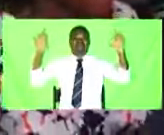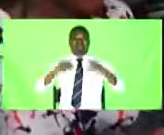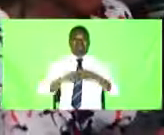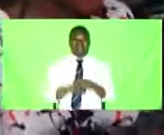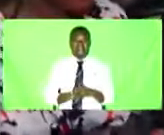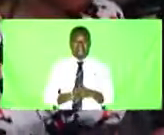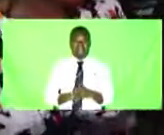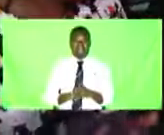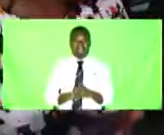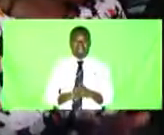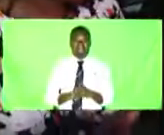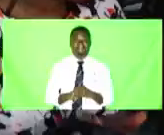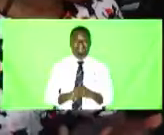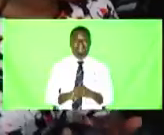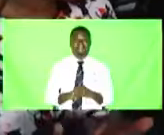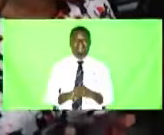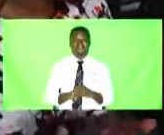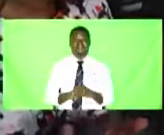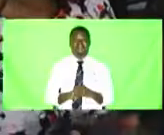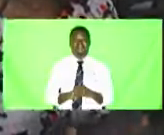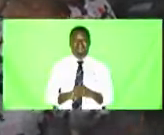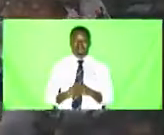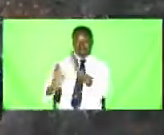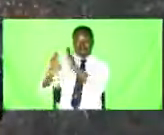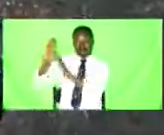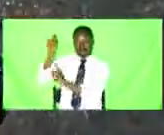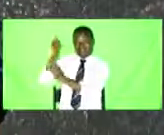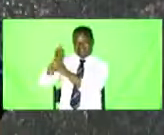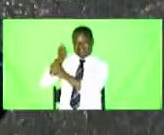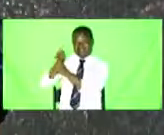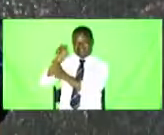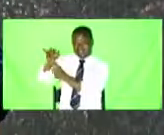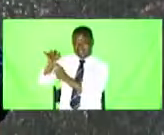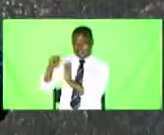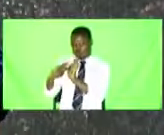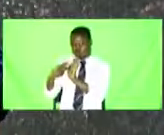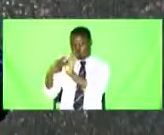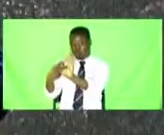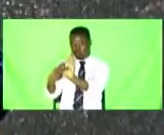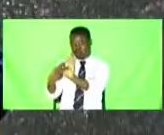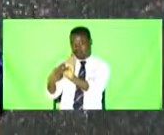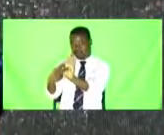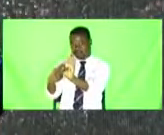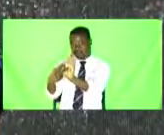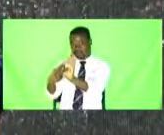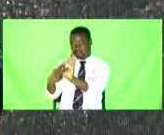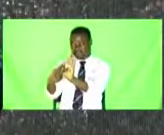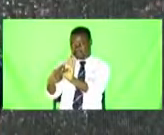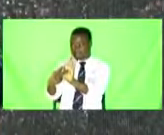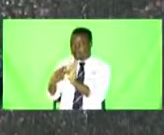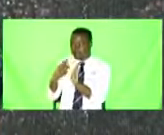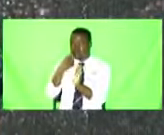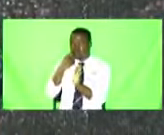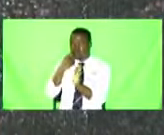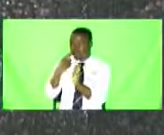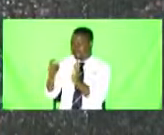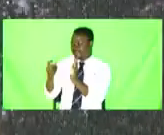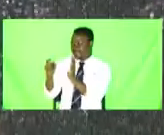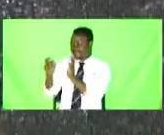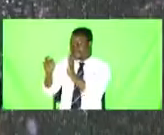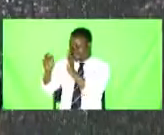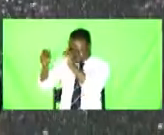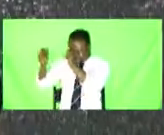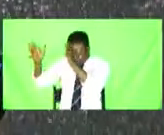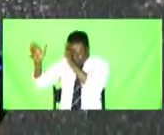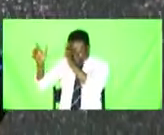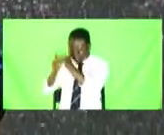And then, God has given proof to the Father that Jesus Christ is a